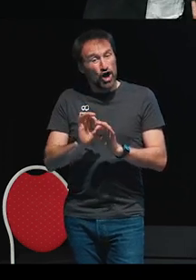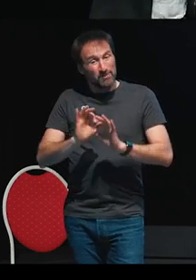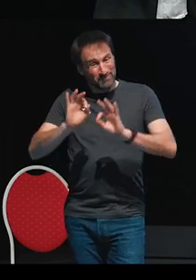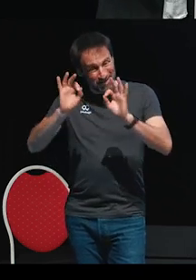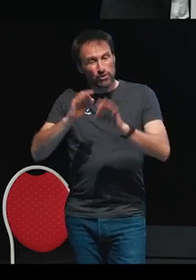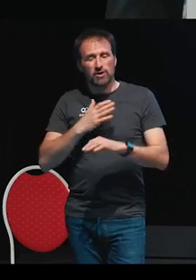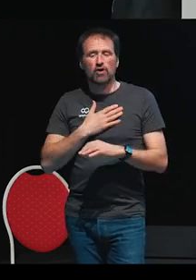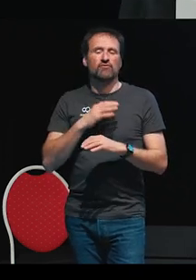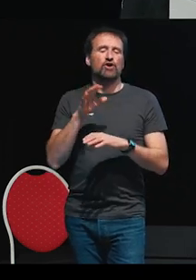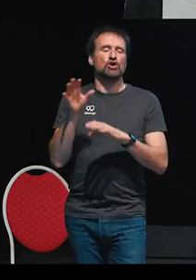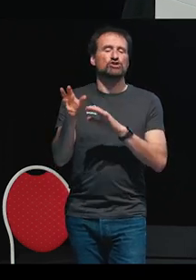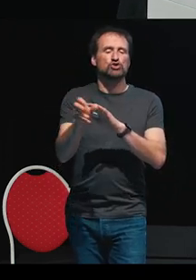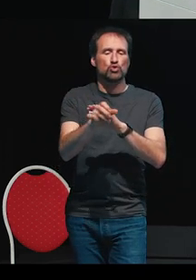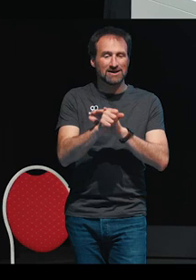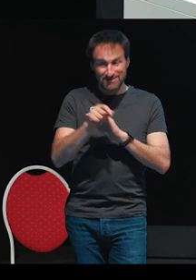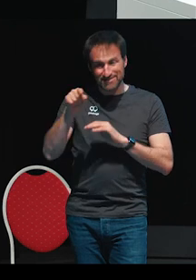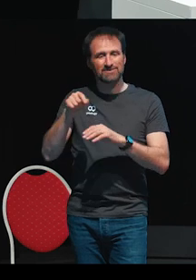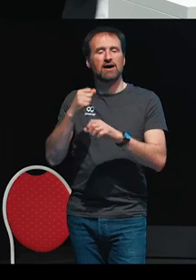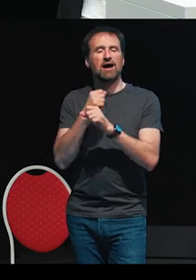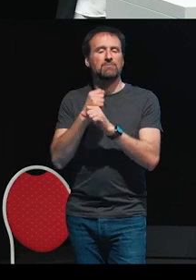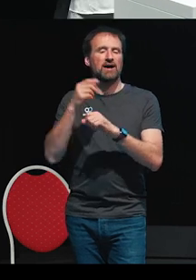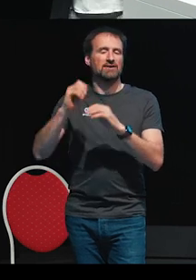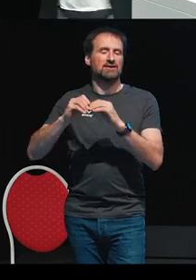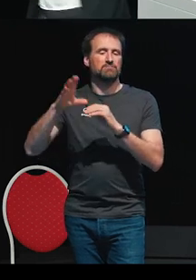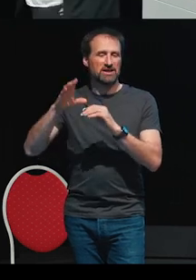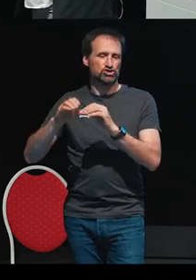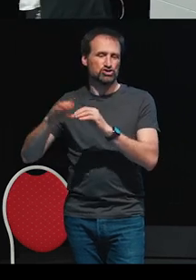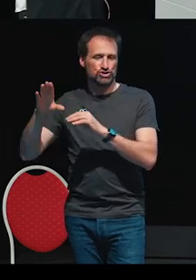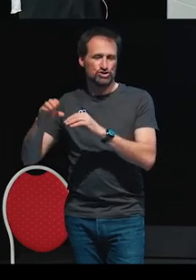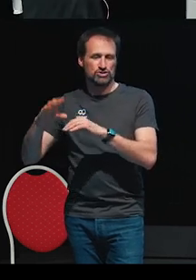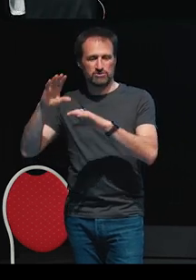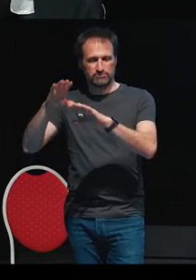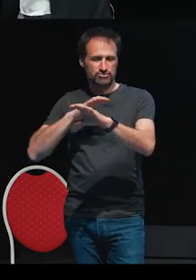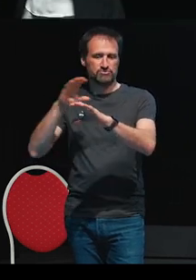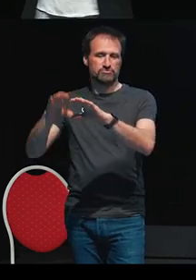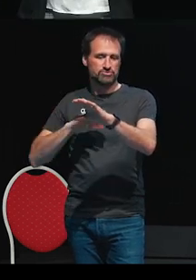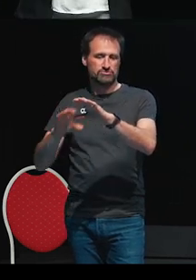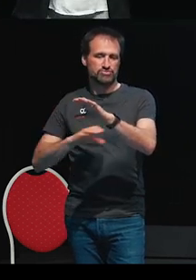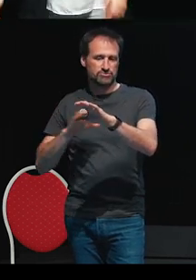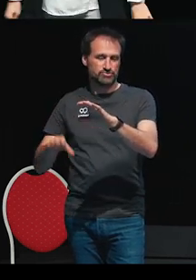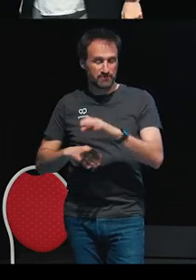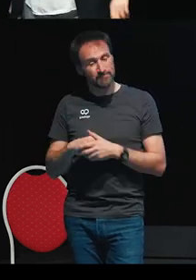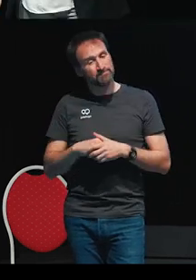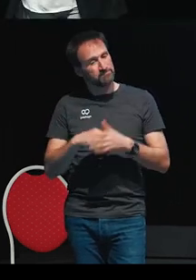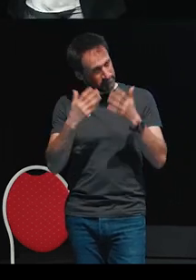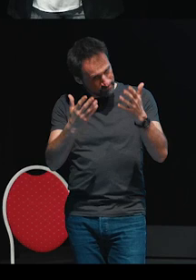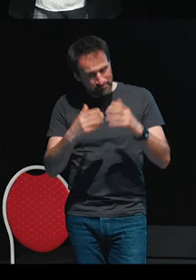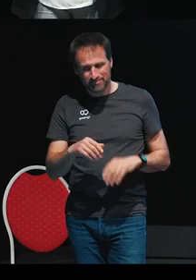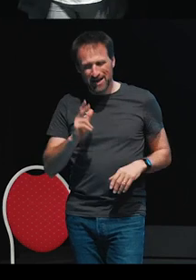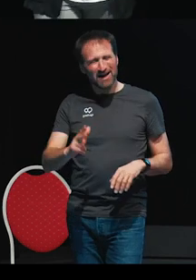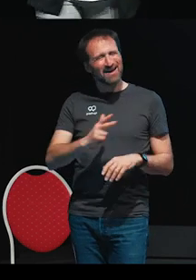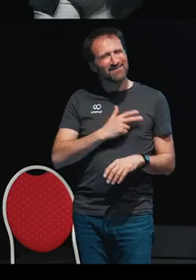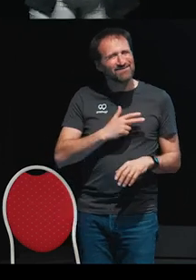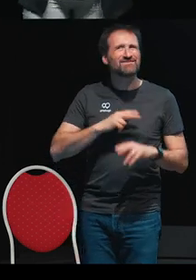consumers to work in batch. So let's talk about what is happening in the real